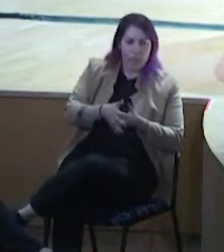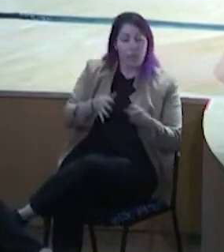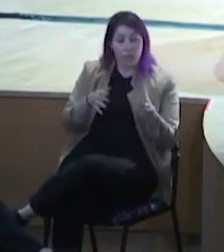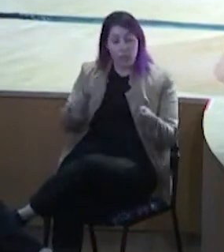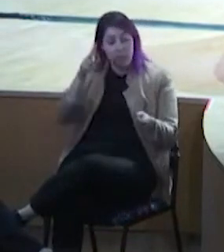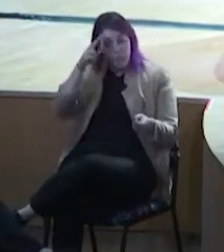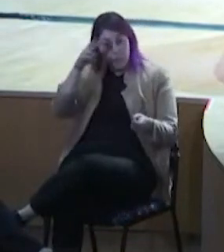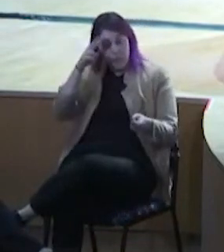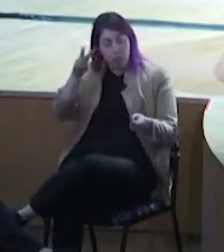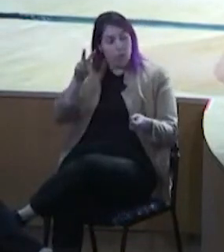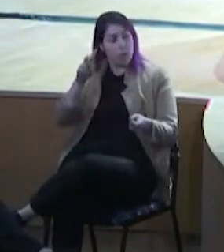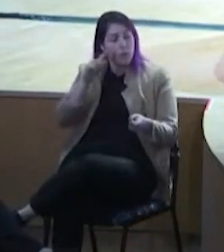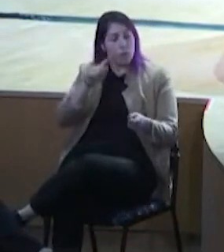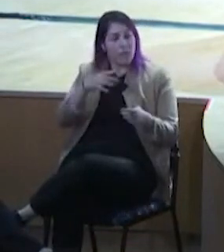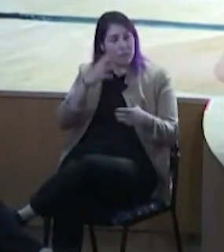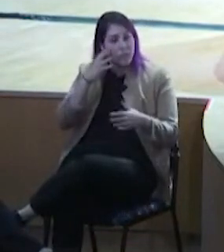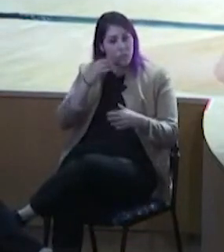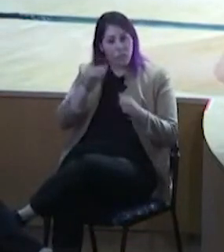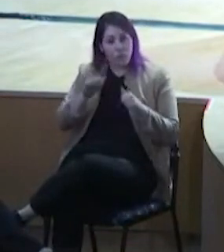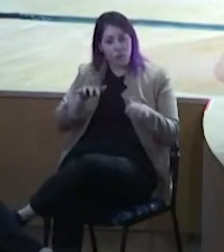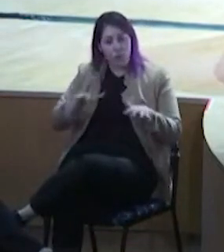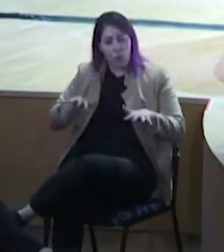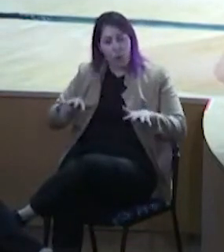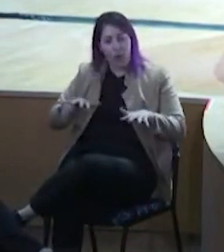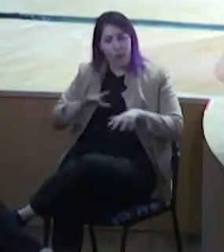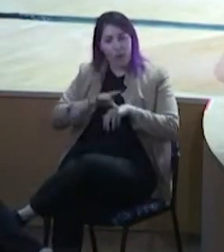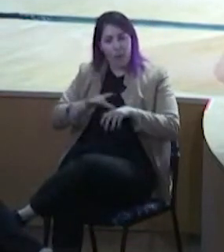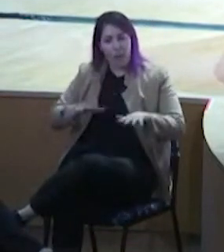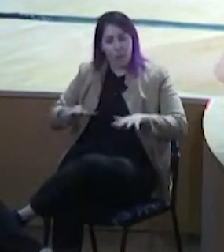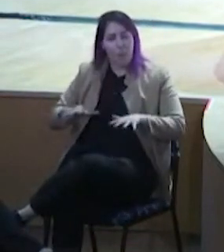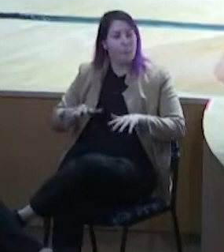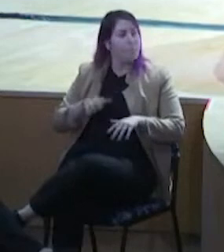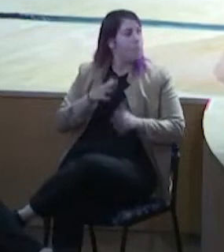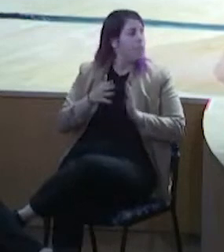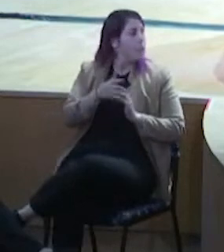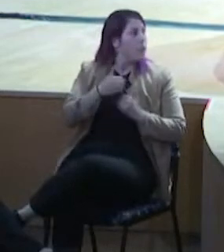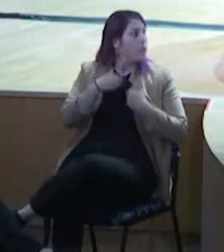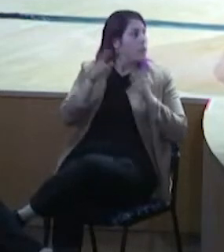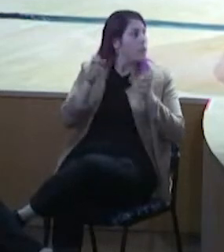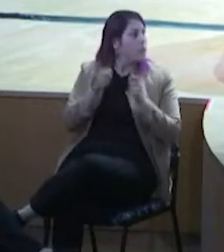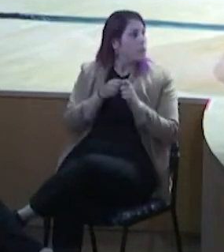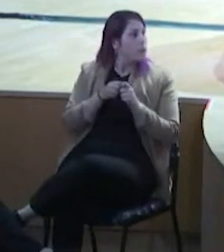issues maybe with earthquakes, and I think you mentioned also issues with water being diverted.